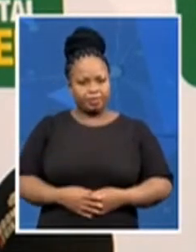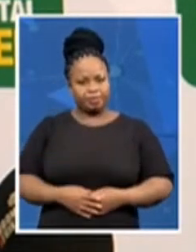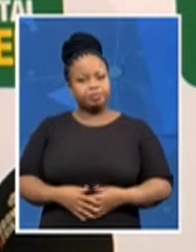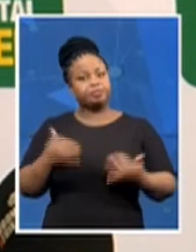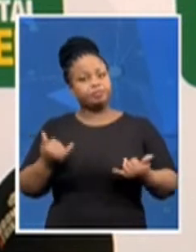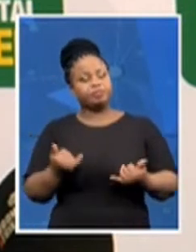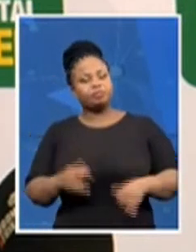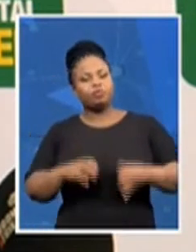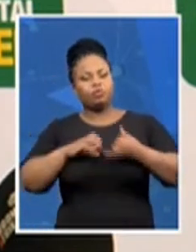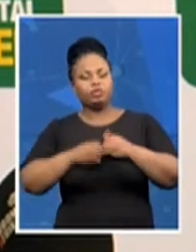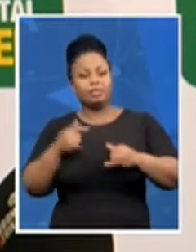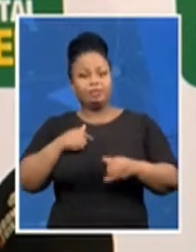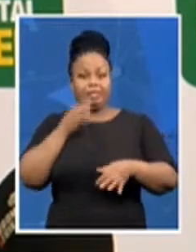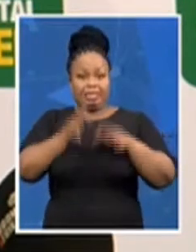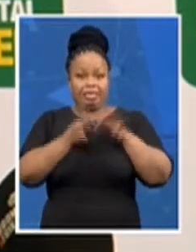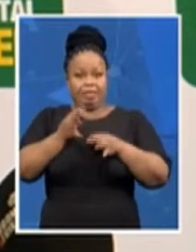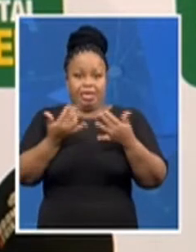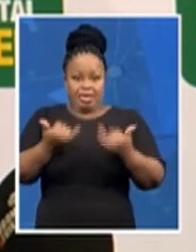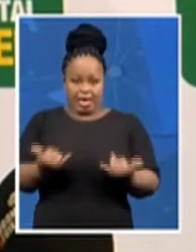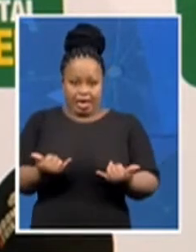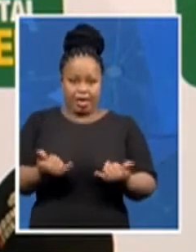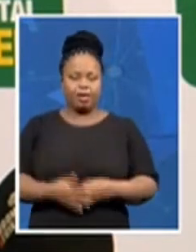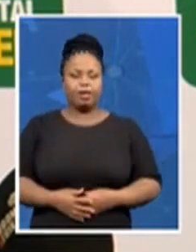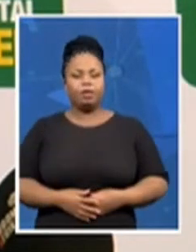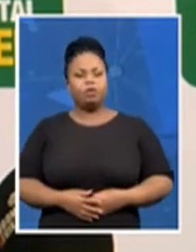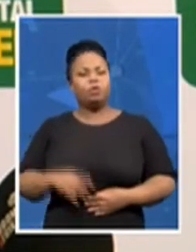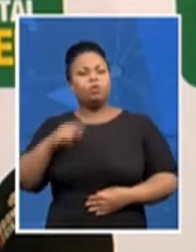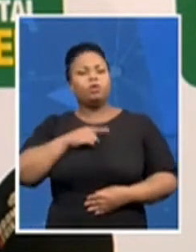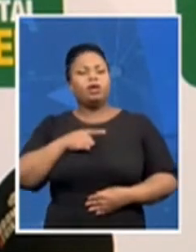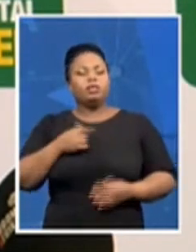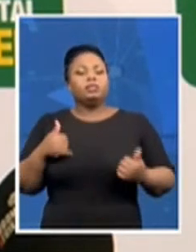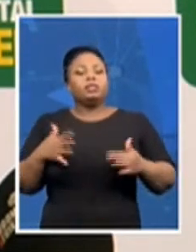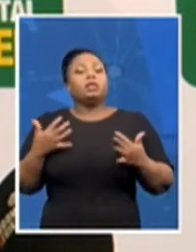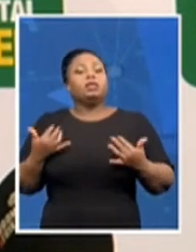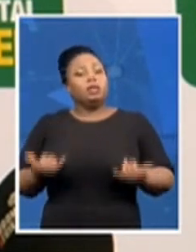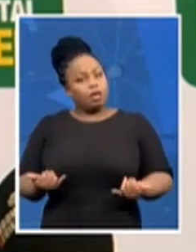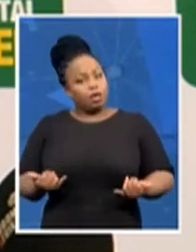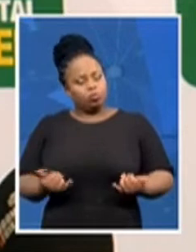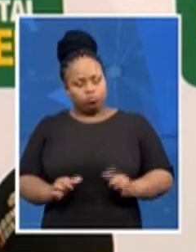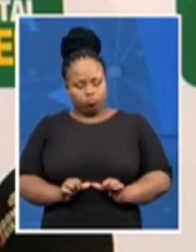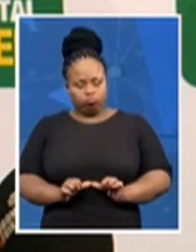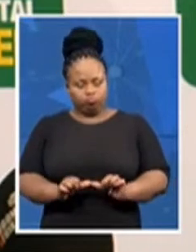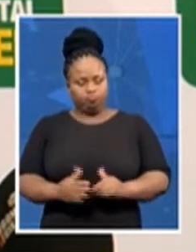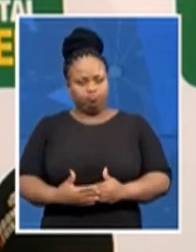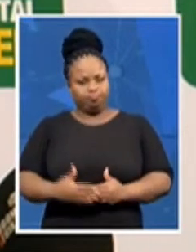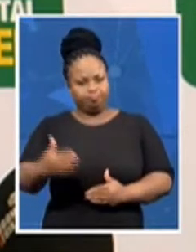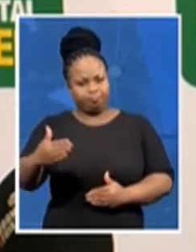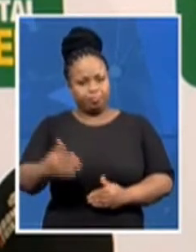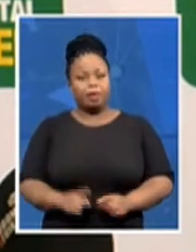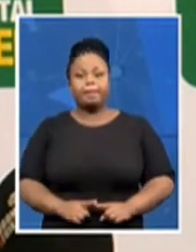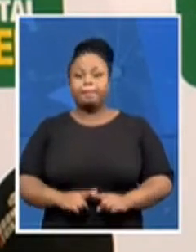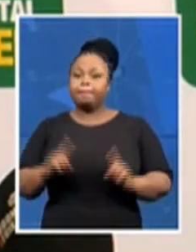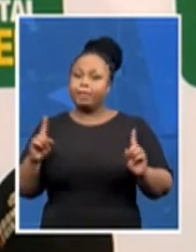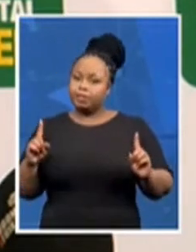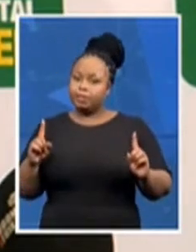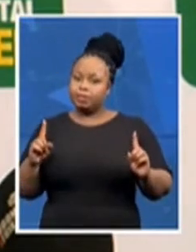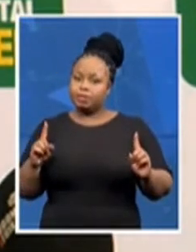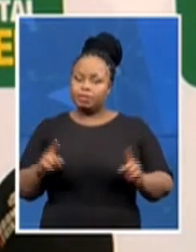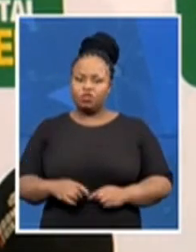unpacked is from now onward, but beyond the 3 month period, we